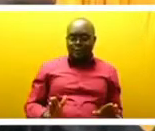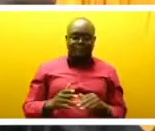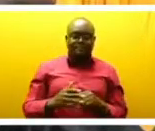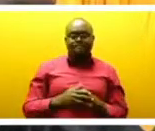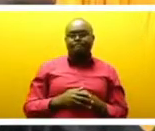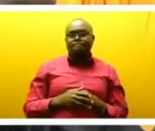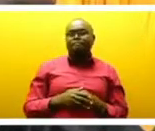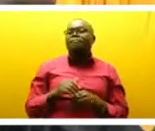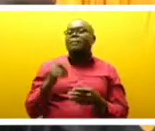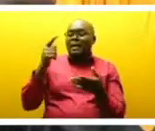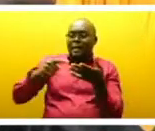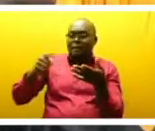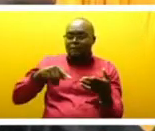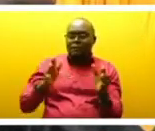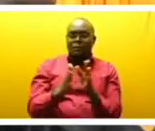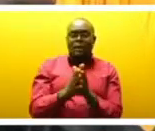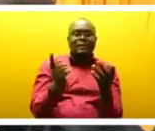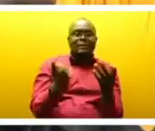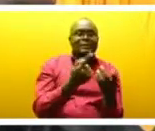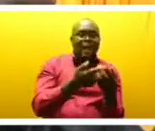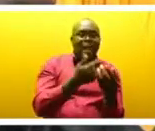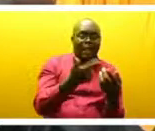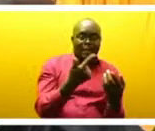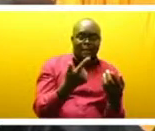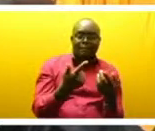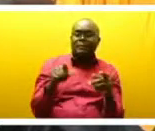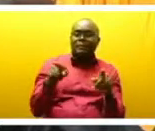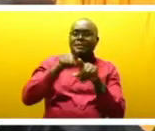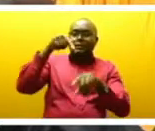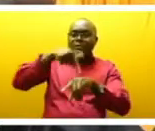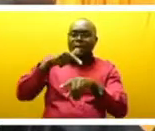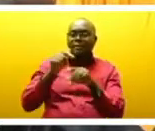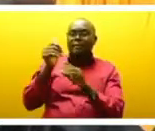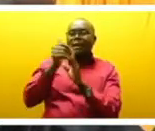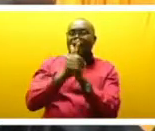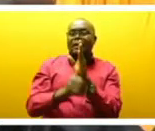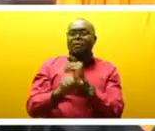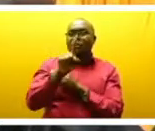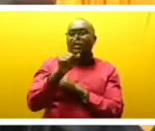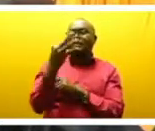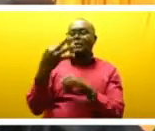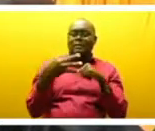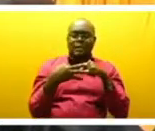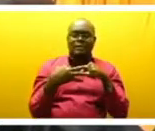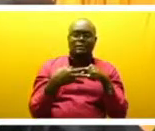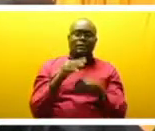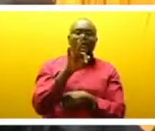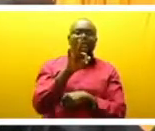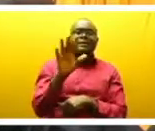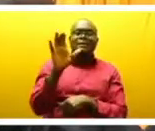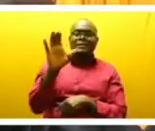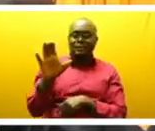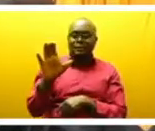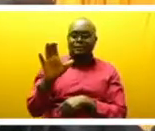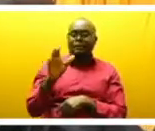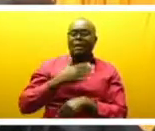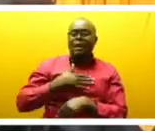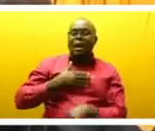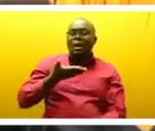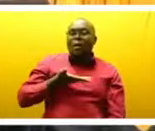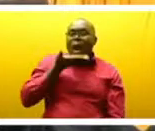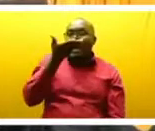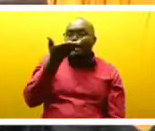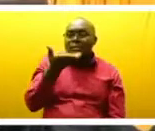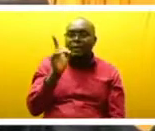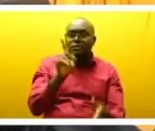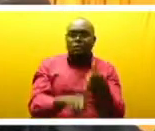the verification and tallying vis-a-vis Article 138(3)(c. Our response is as